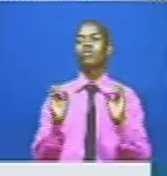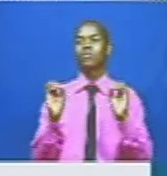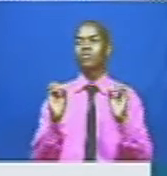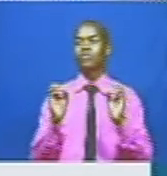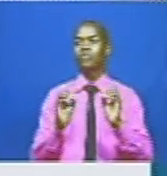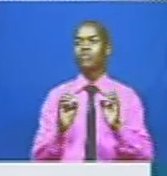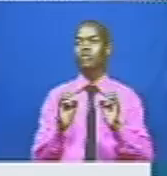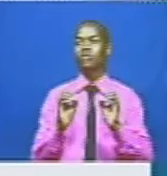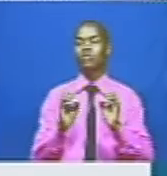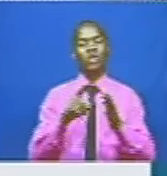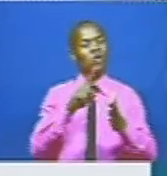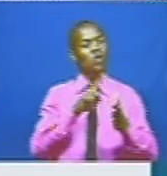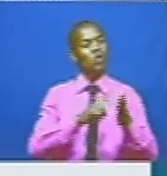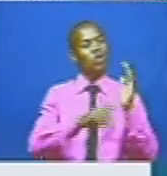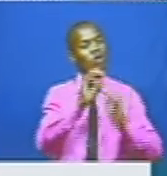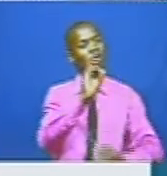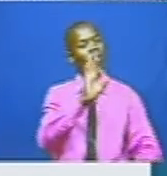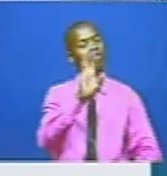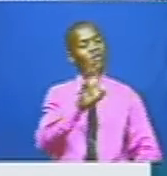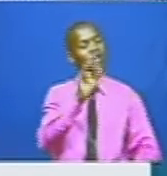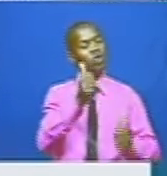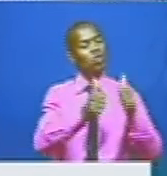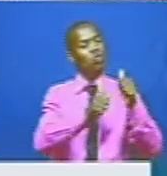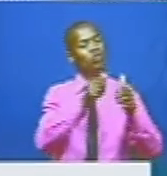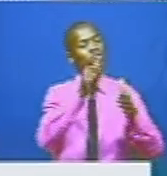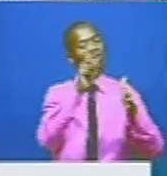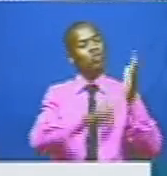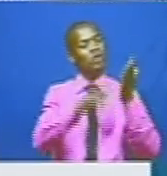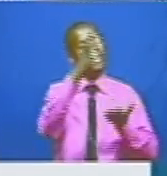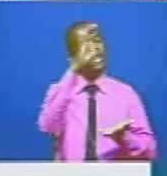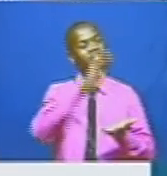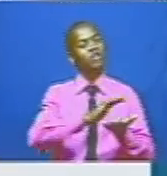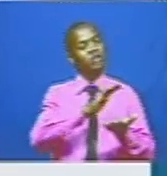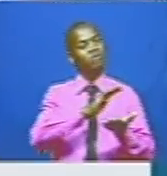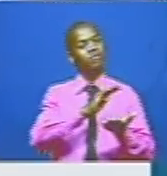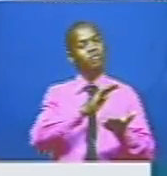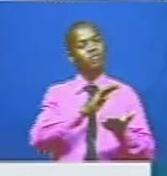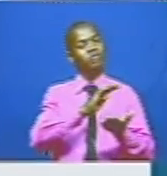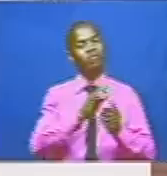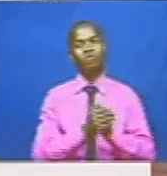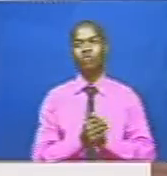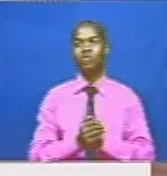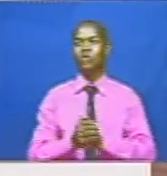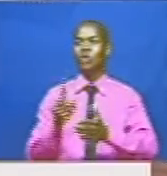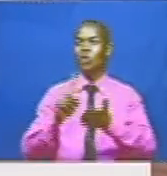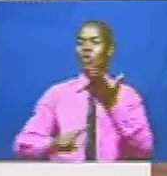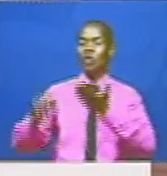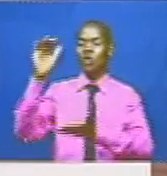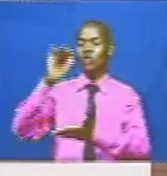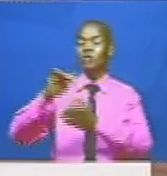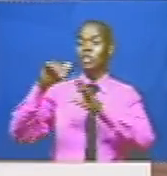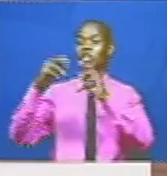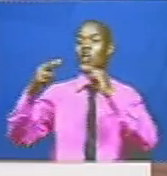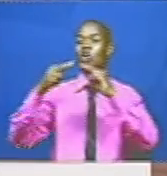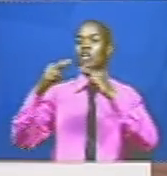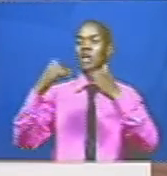kind of offers are these? What is it that is reducing these prices? What is reducing these prices? For example, in hotels, we have now many